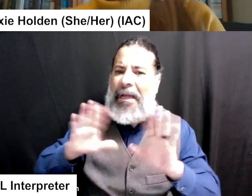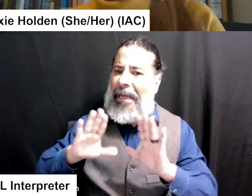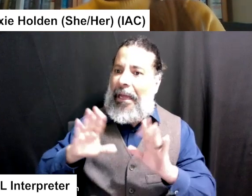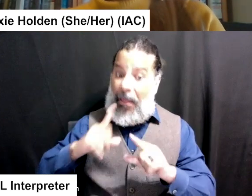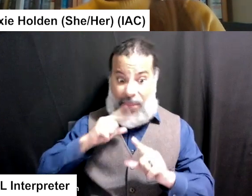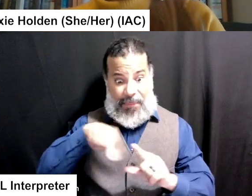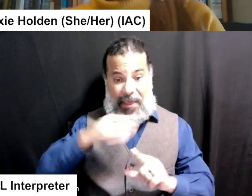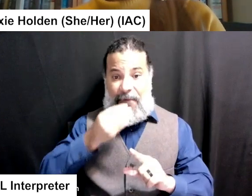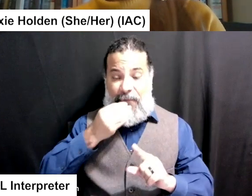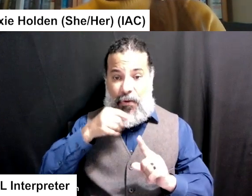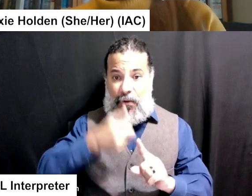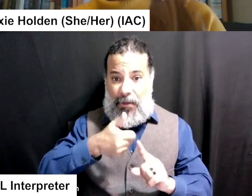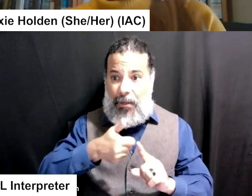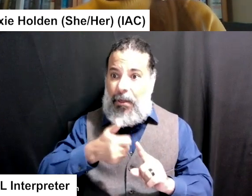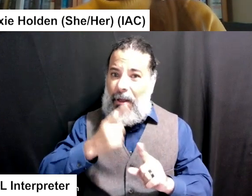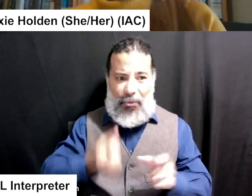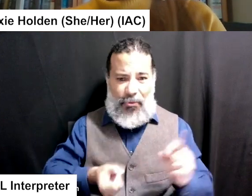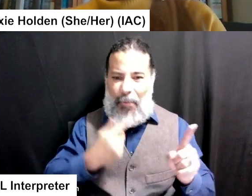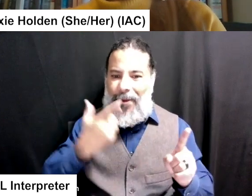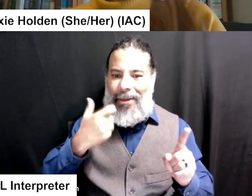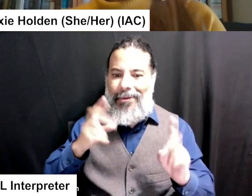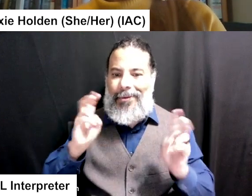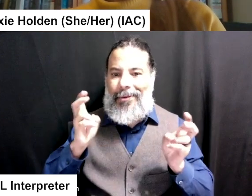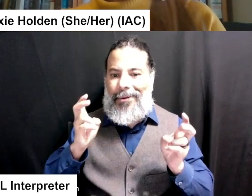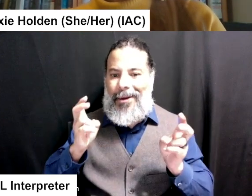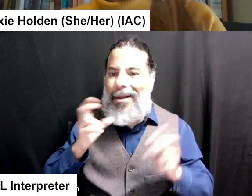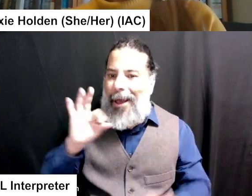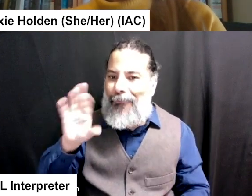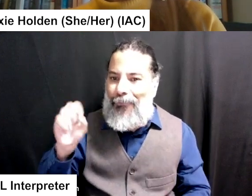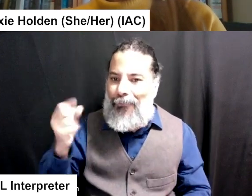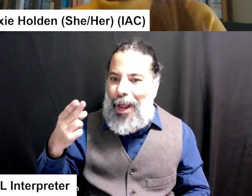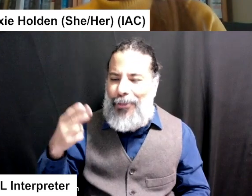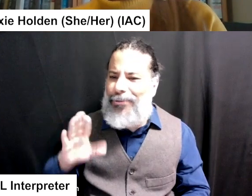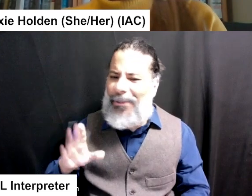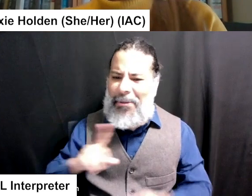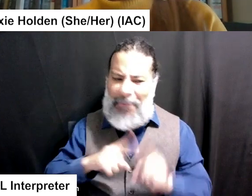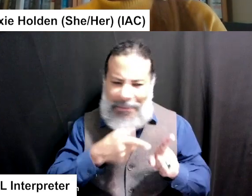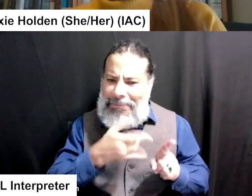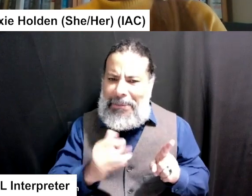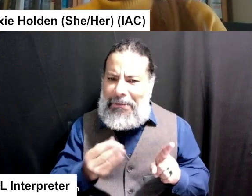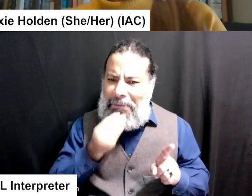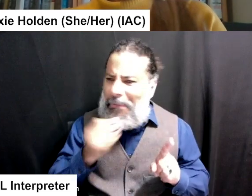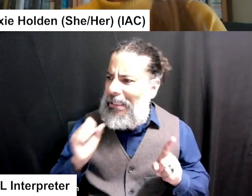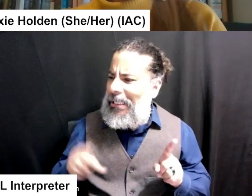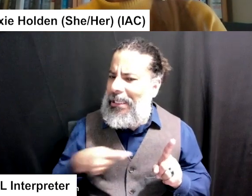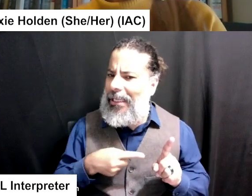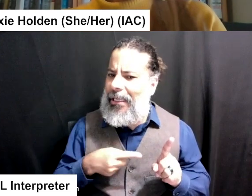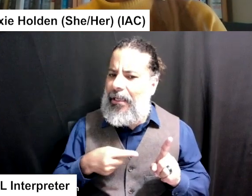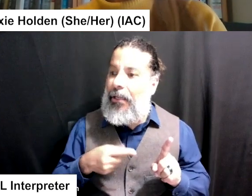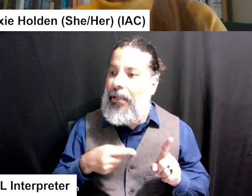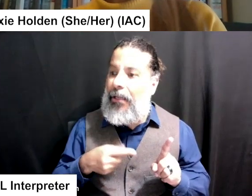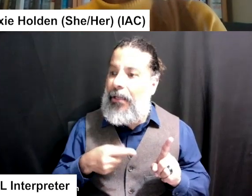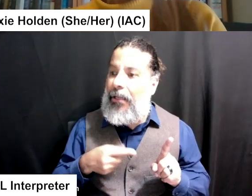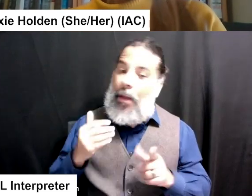the day, you're going to throw away because it's not, quote, quote, fresh enough, but it's still great. So partnering up